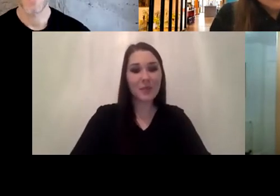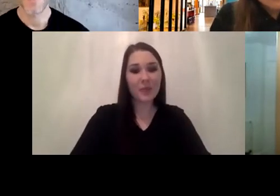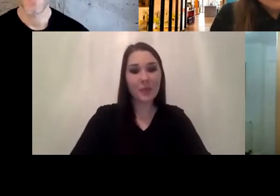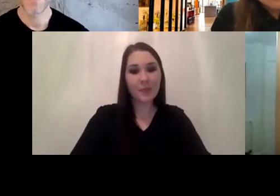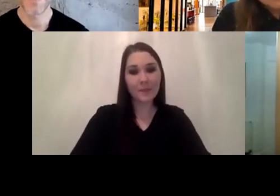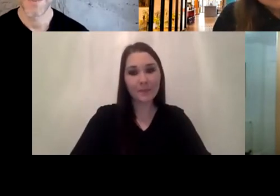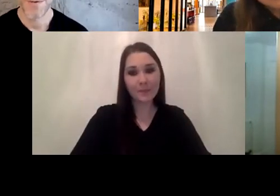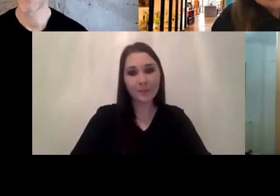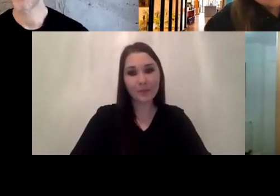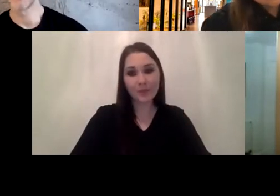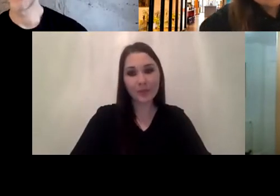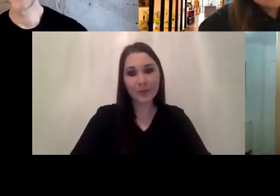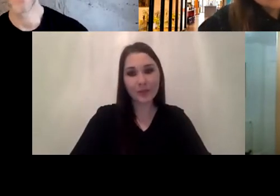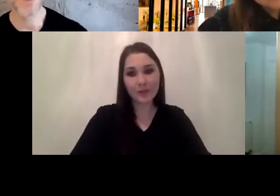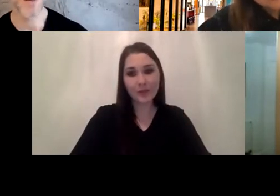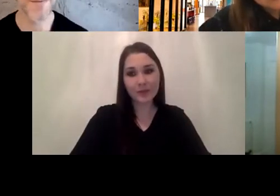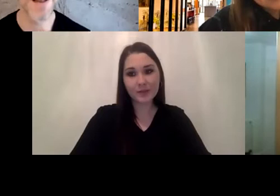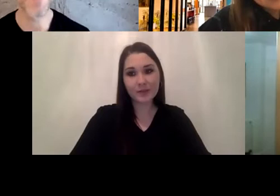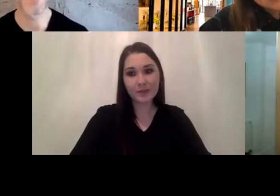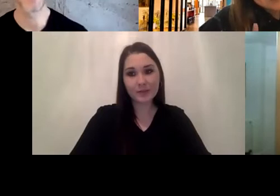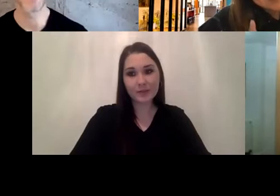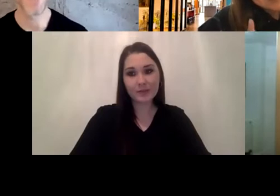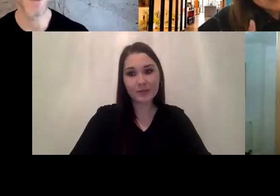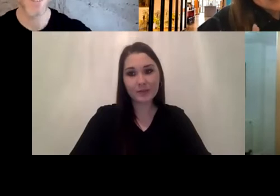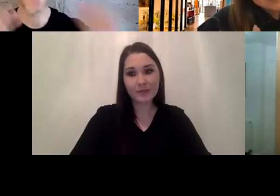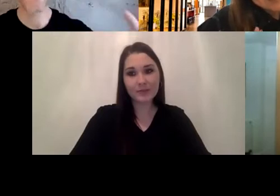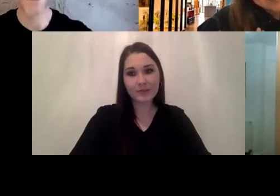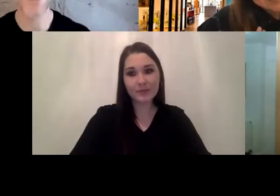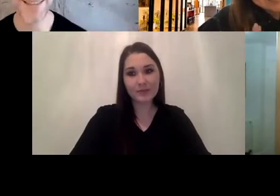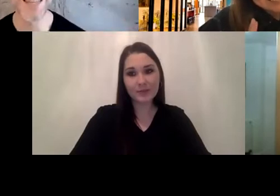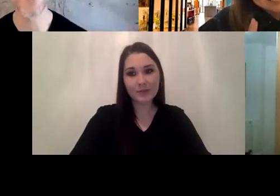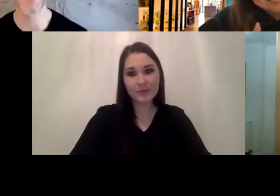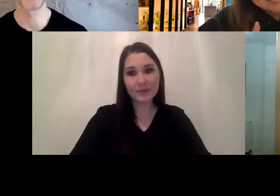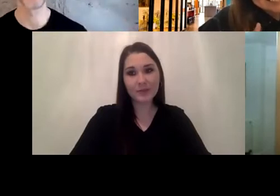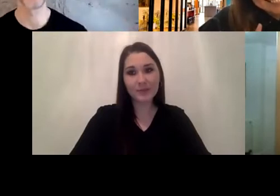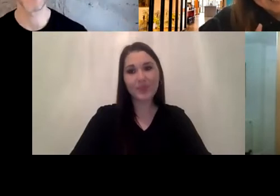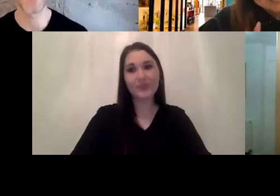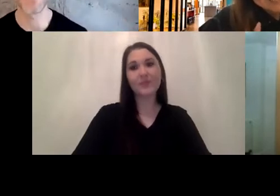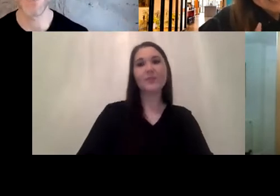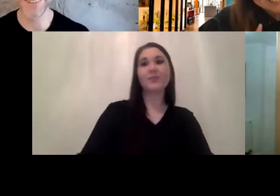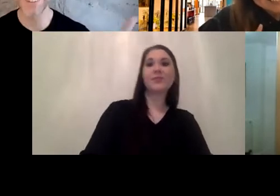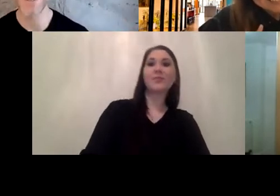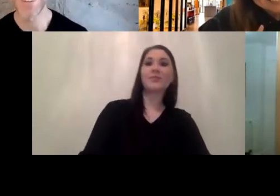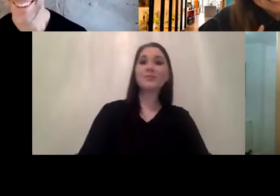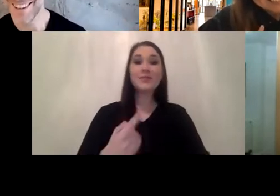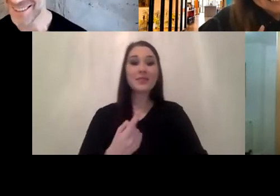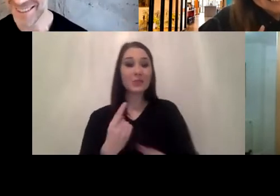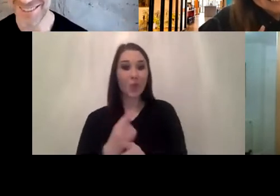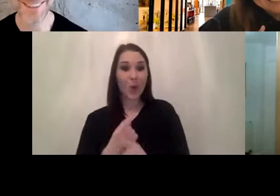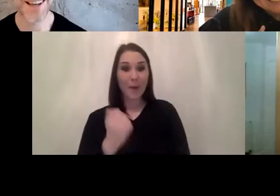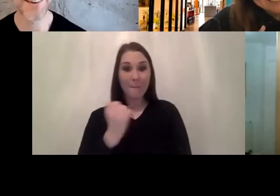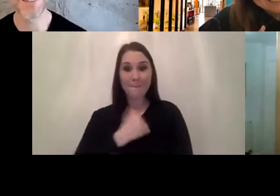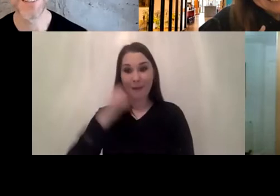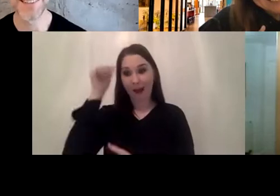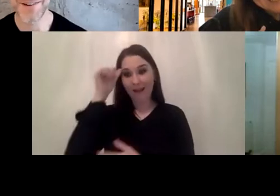So, well, so also to be clear, I will talk about my opinions, how I think this is happening as the industry, but not specifically